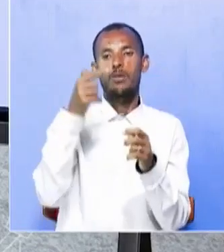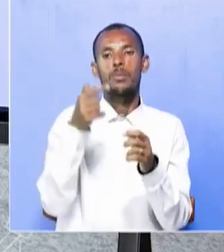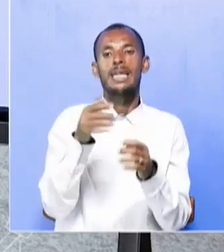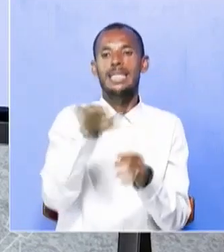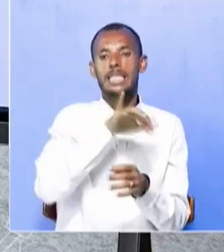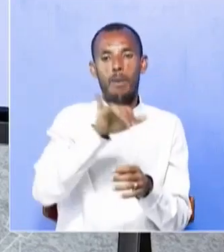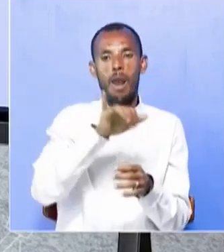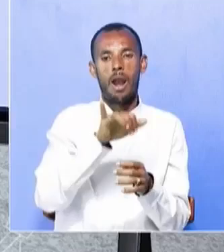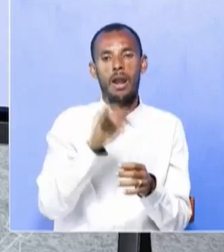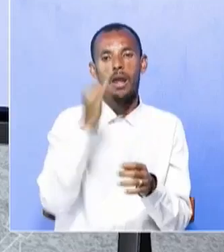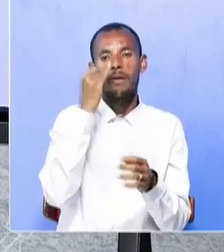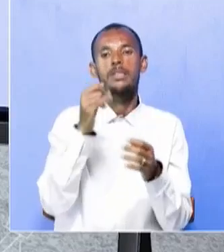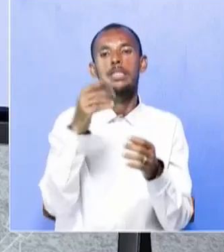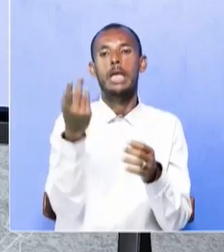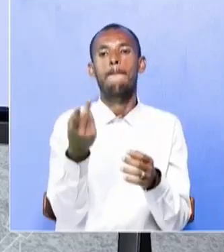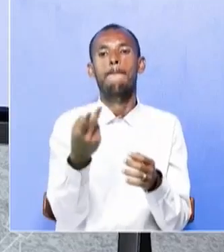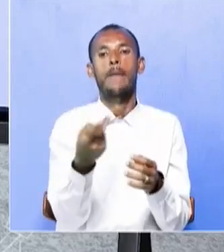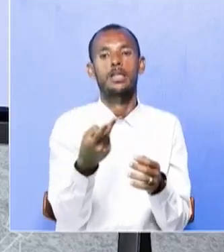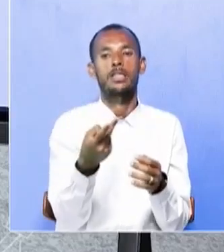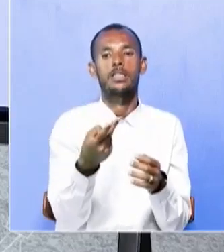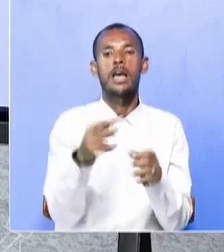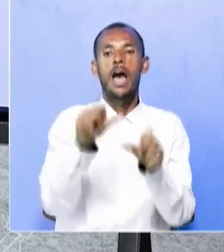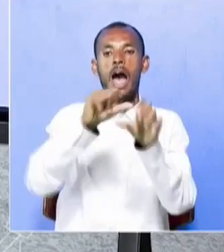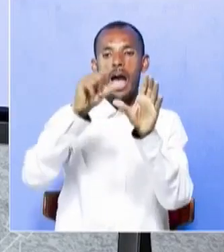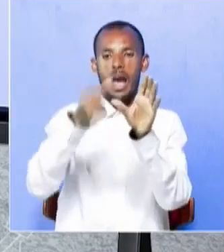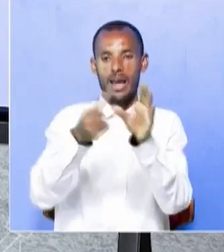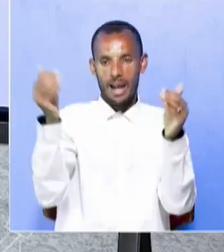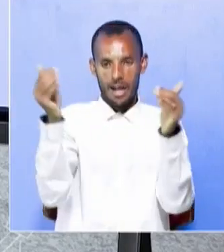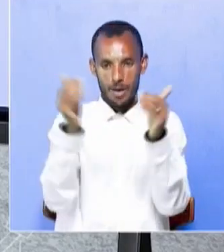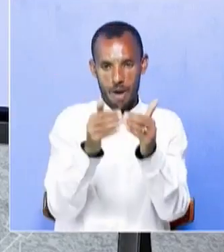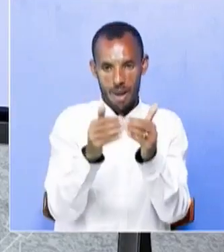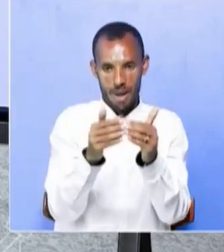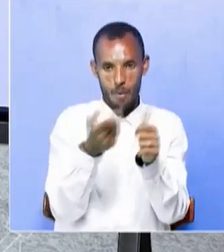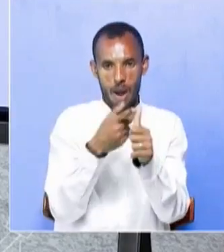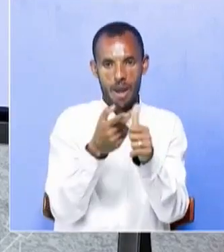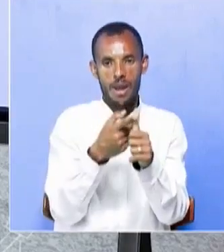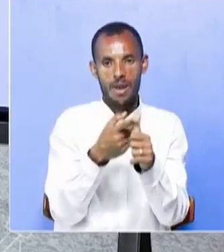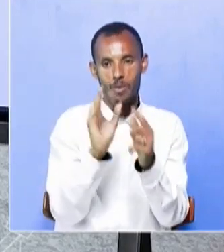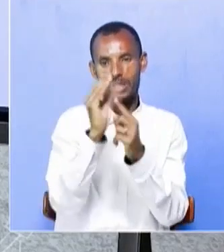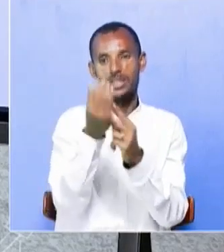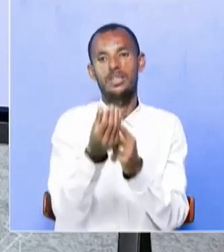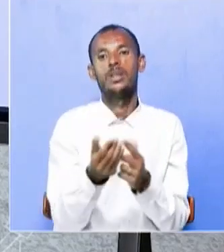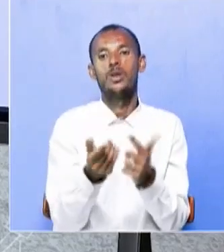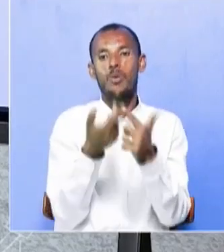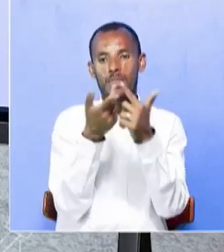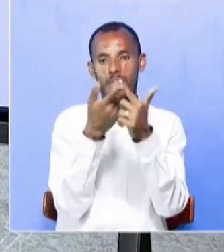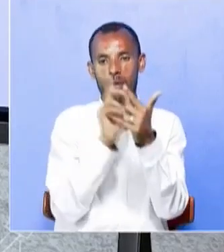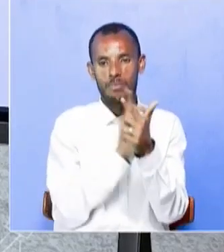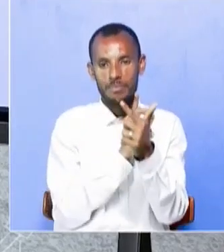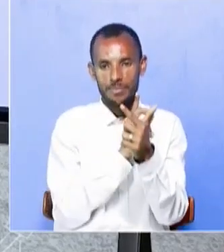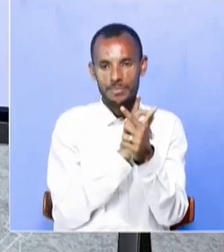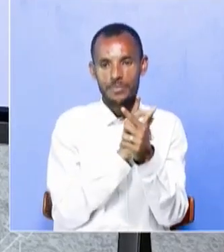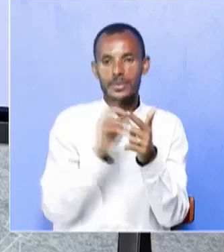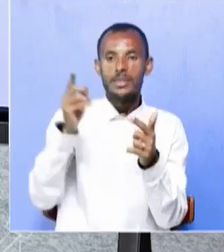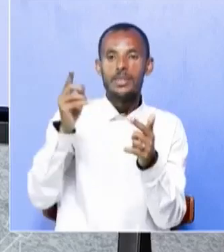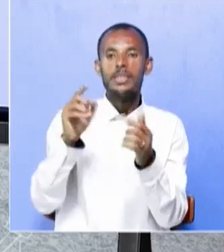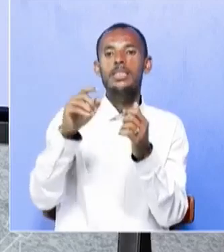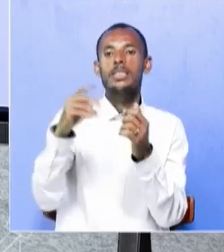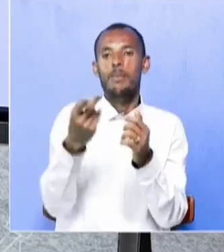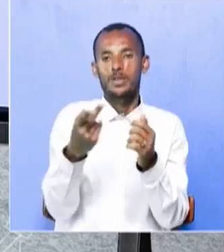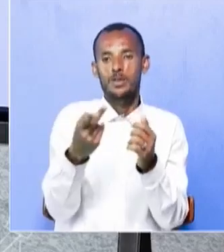similar if the pairs of corresponding angles are congruent, one condition, The other thing, the pairs